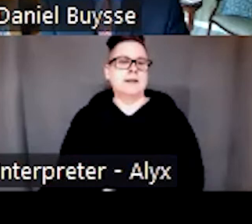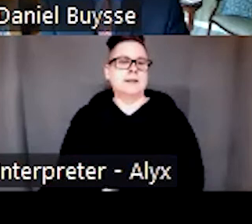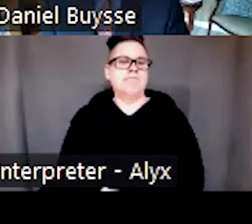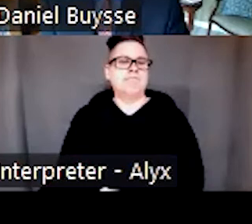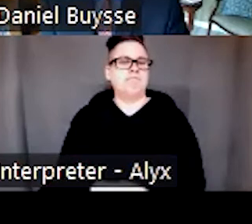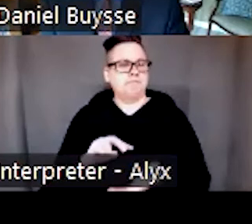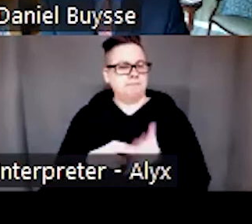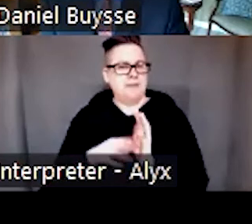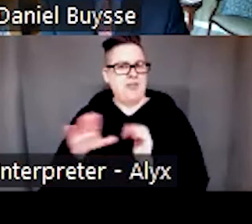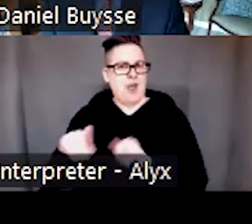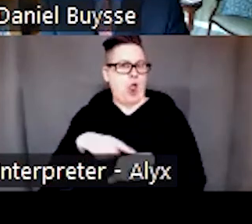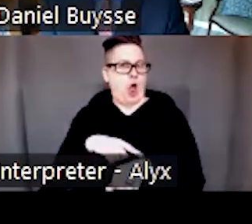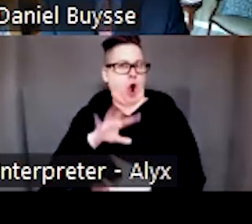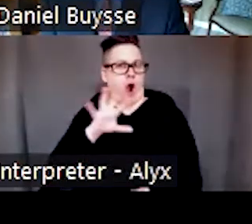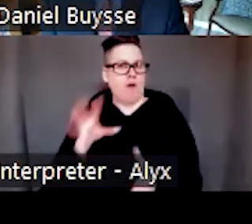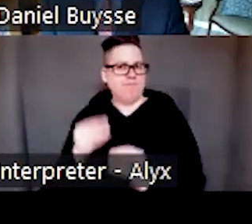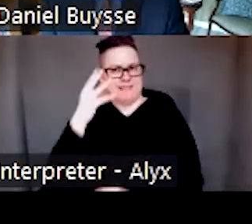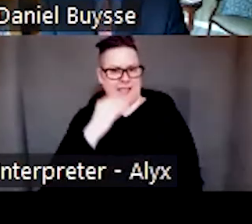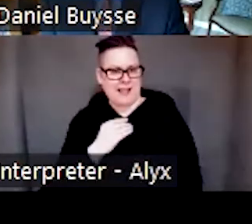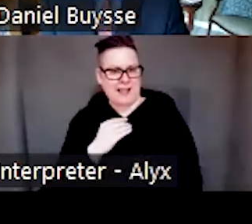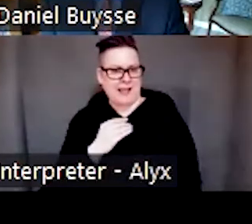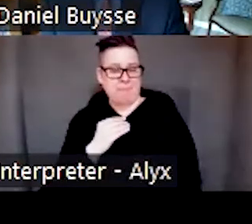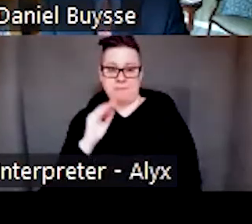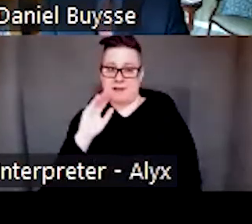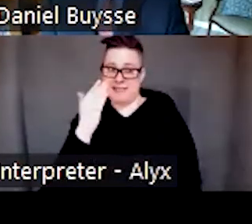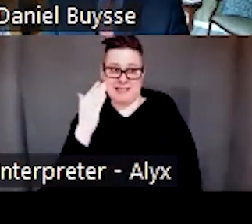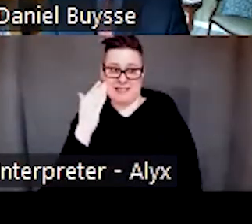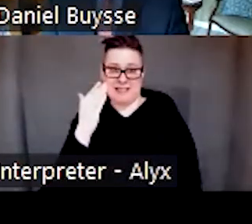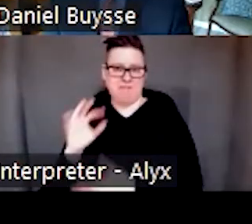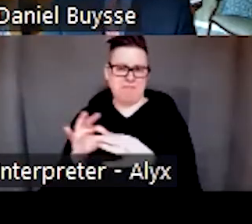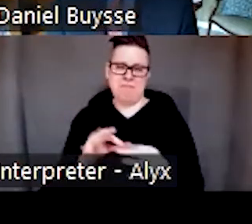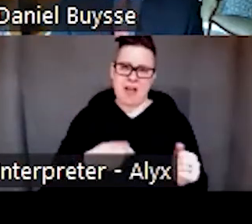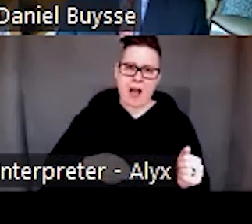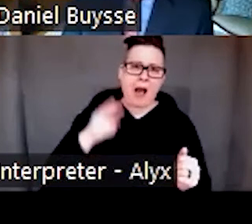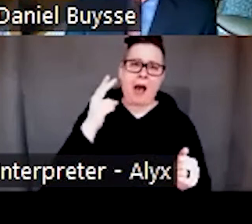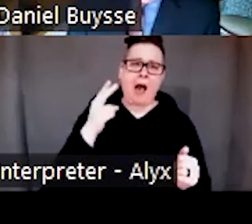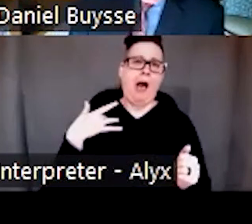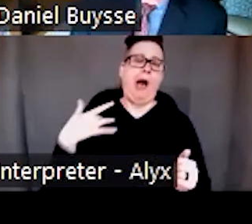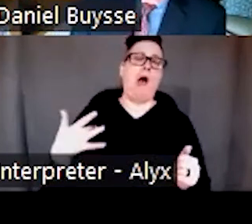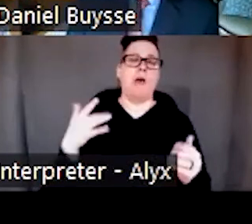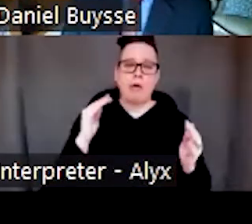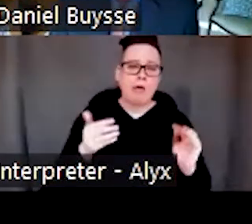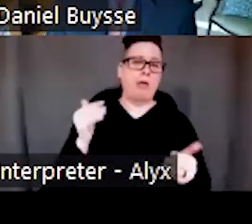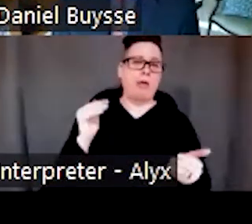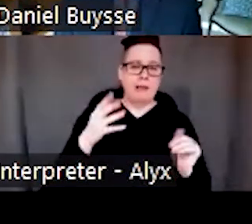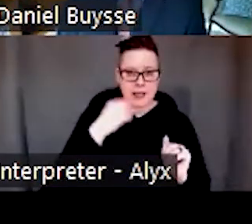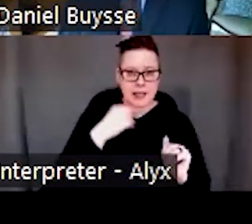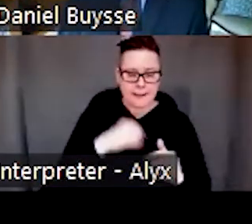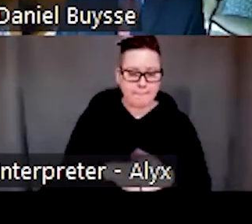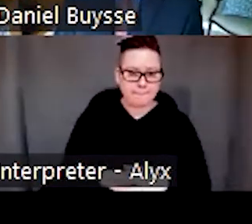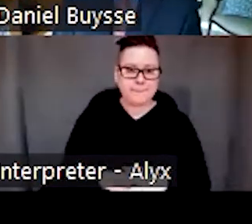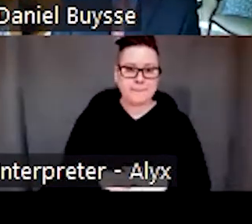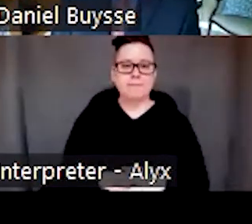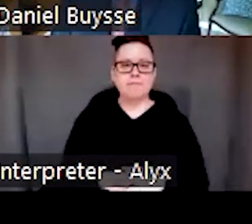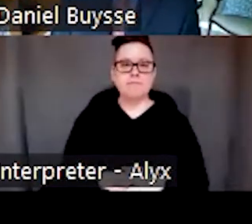Their long total sleep time was apparently associated with a high general propensity for sleep.